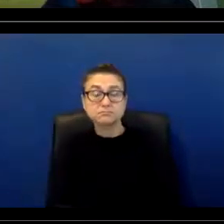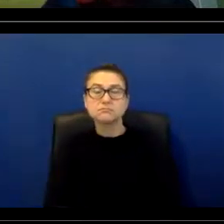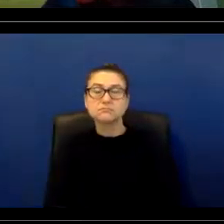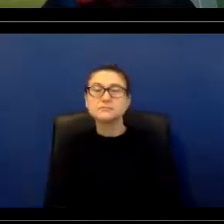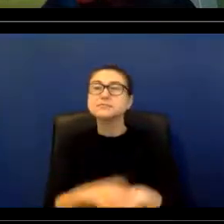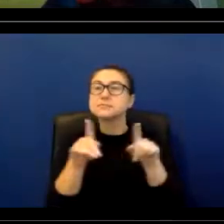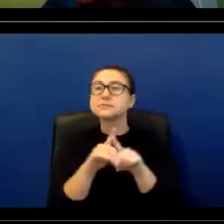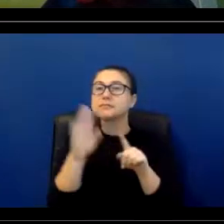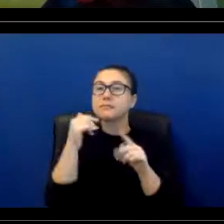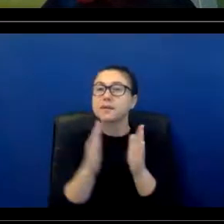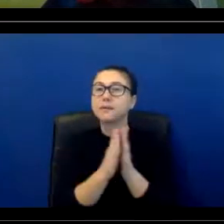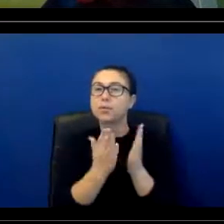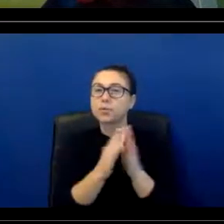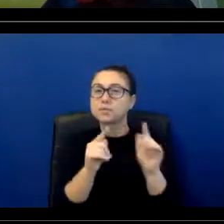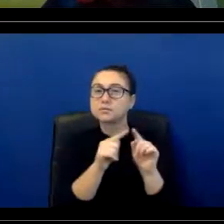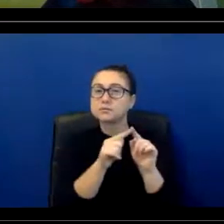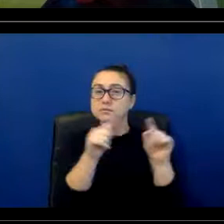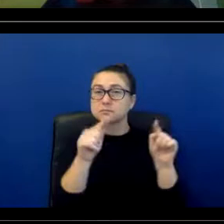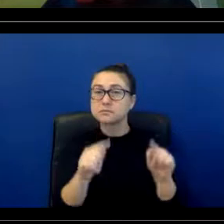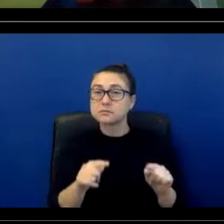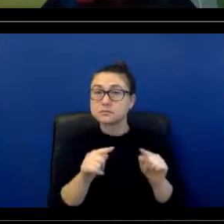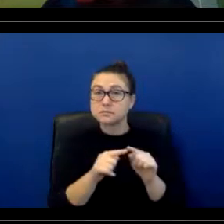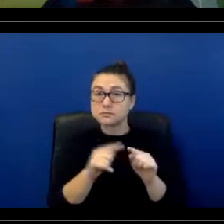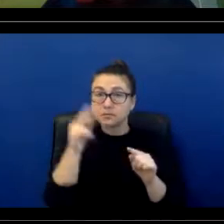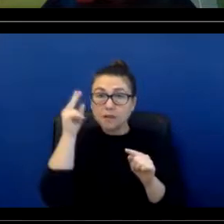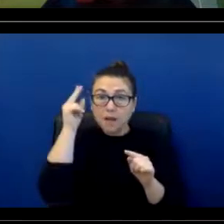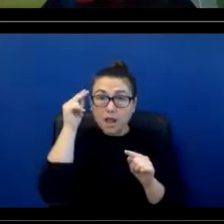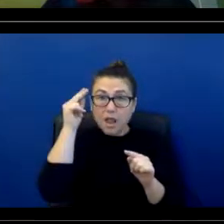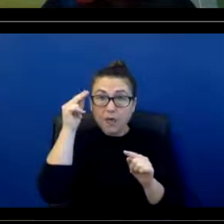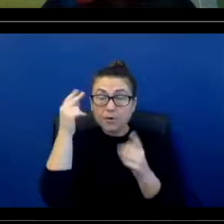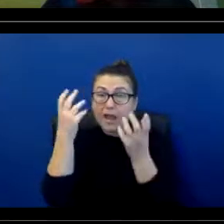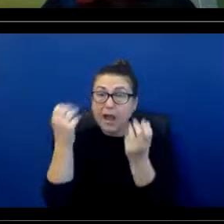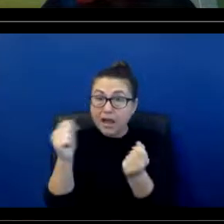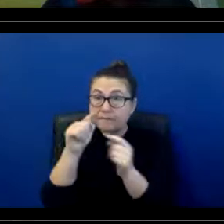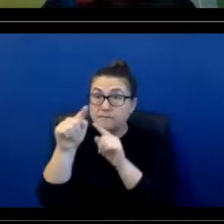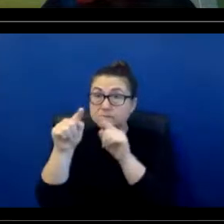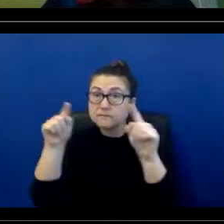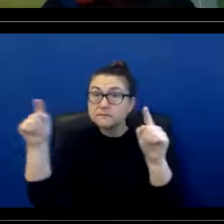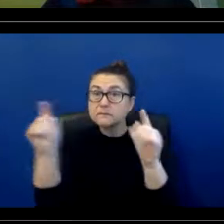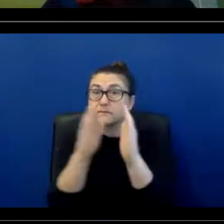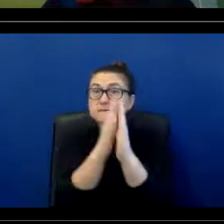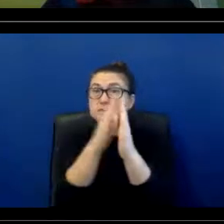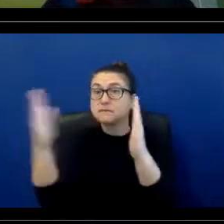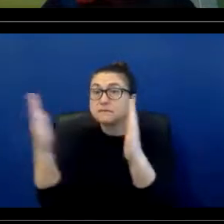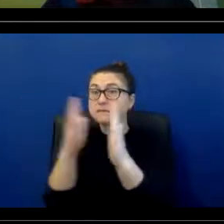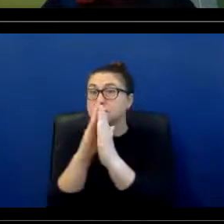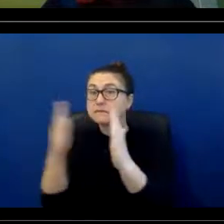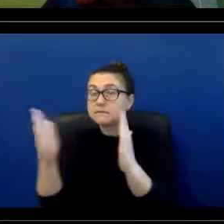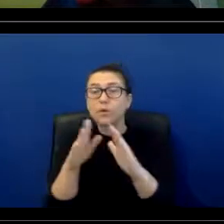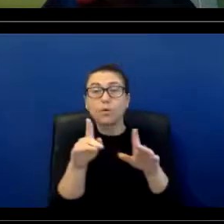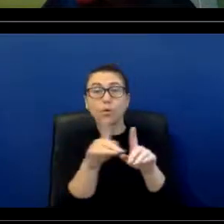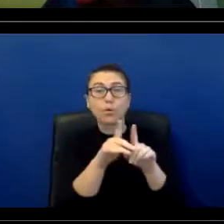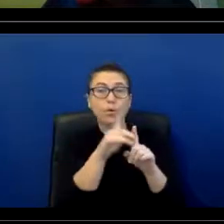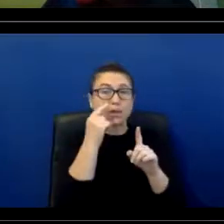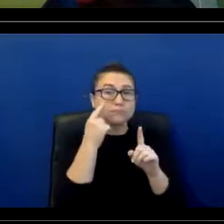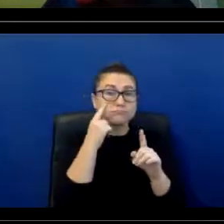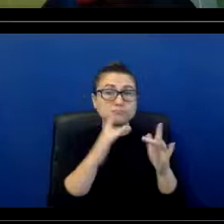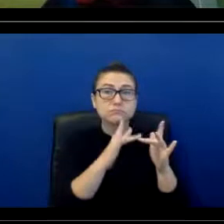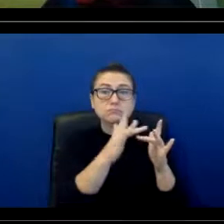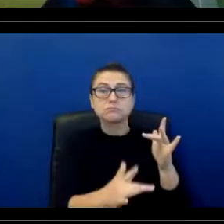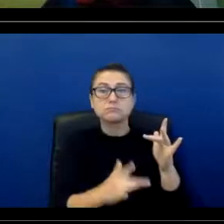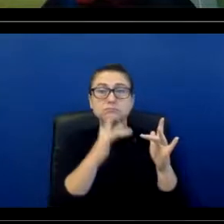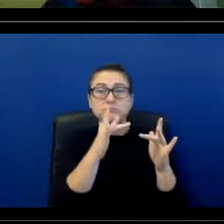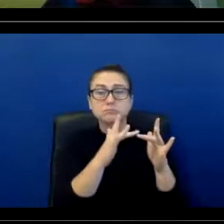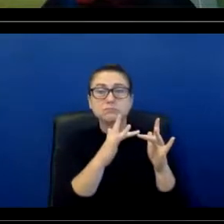about, which there's hard copies in the libraries, but there's also, you can view it online on the Find Legal